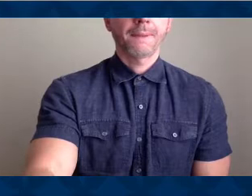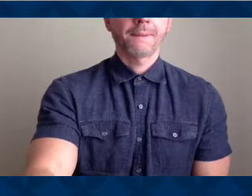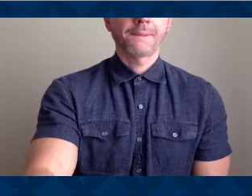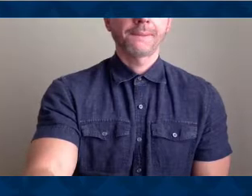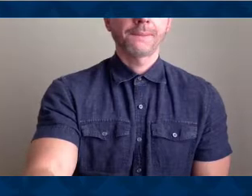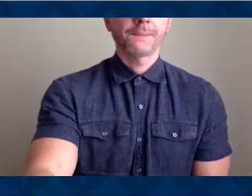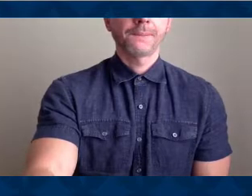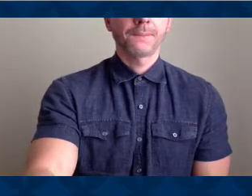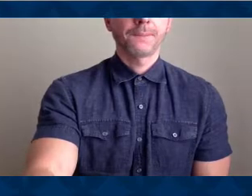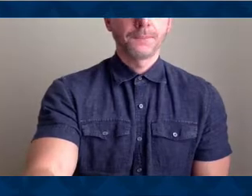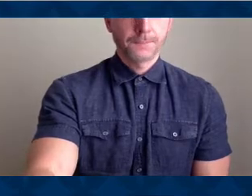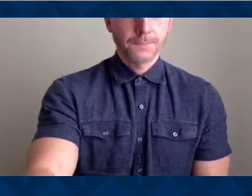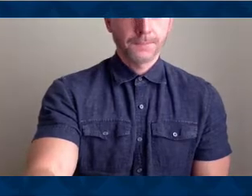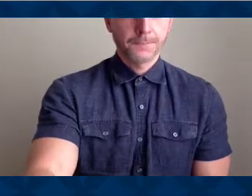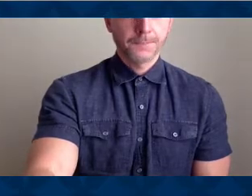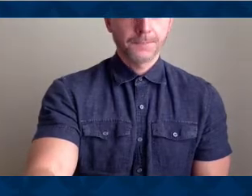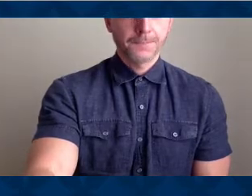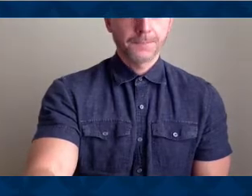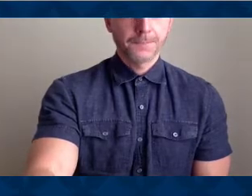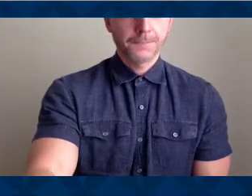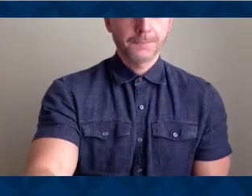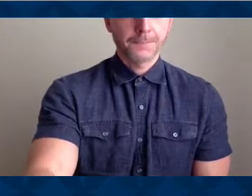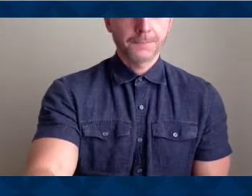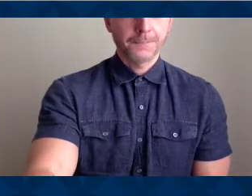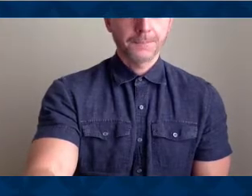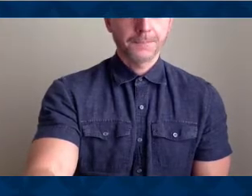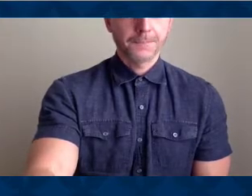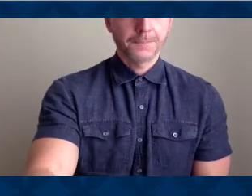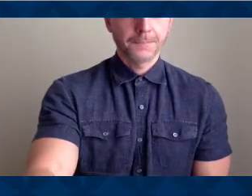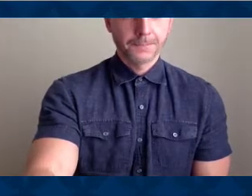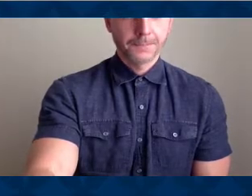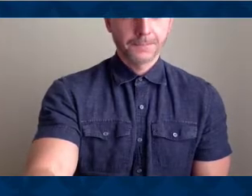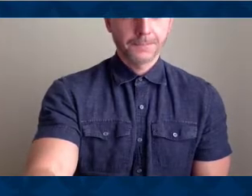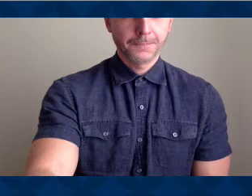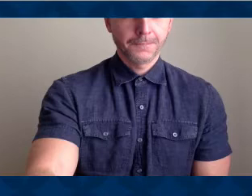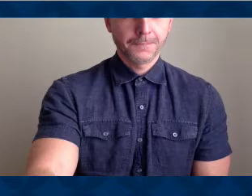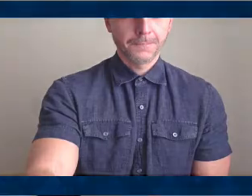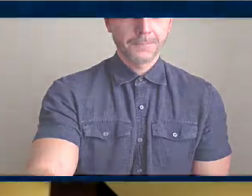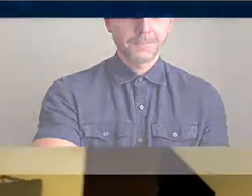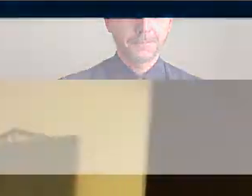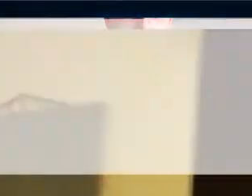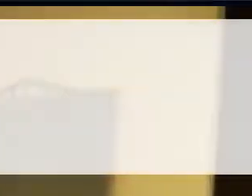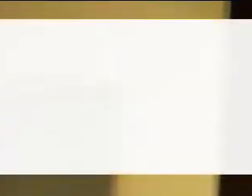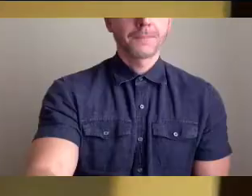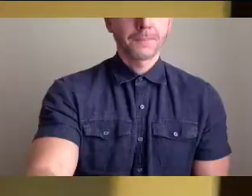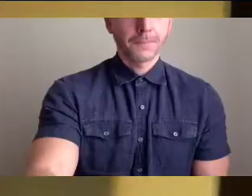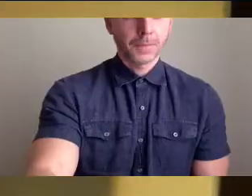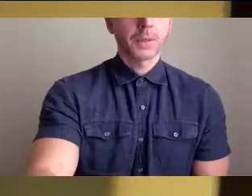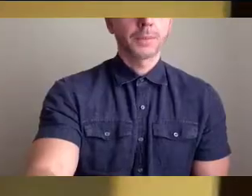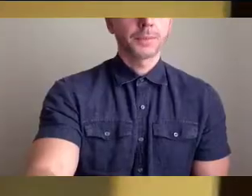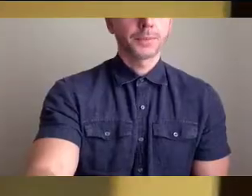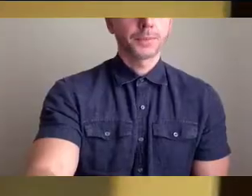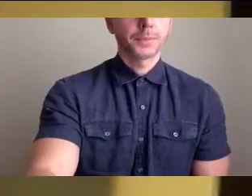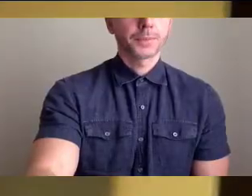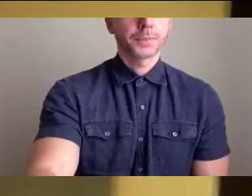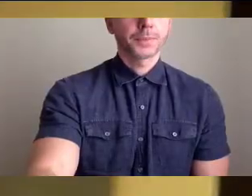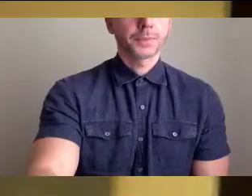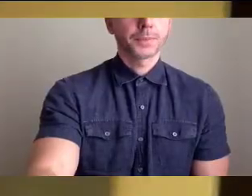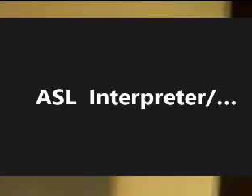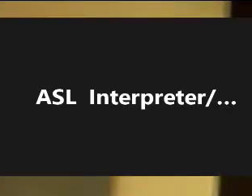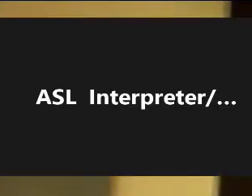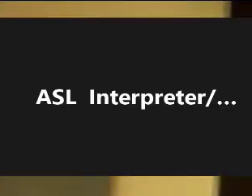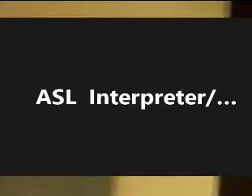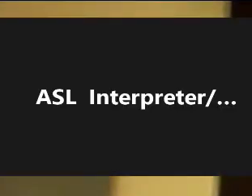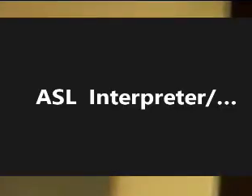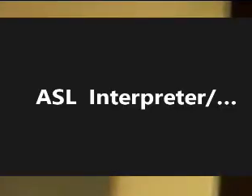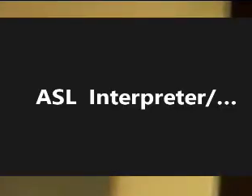Thanks, Ross. As Ross mentioned, my name is Josh Carton. I'm a professor and the Associate Dean for Grad Studies and Research. If